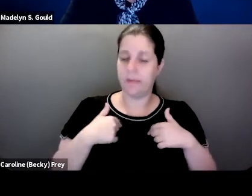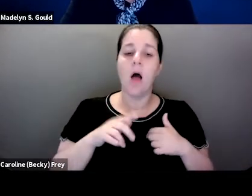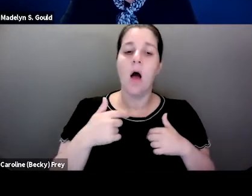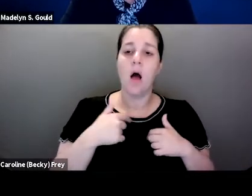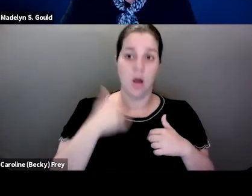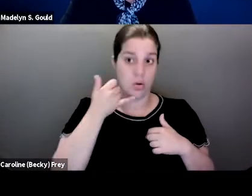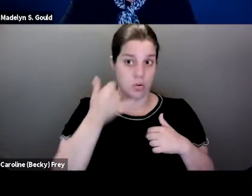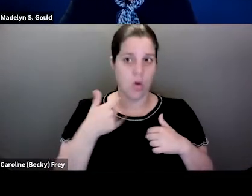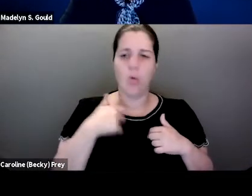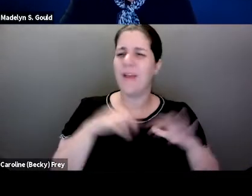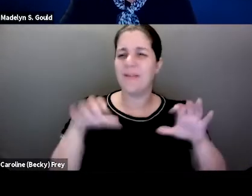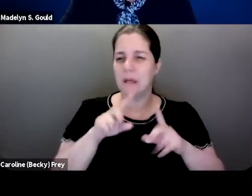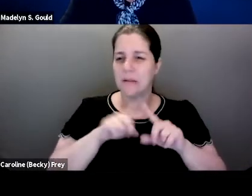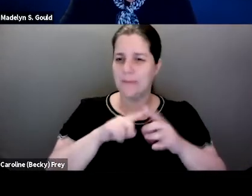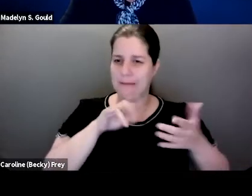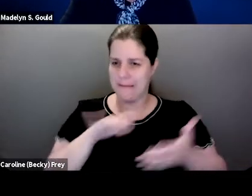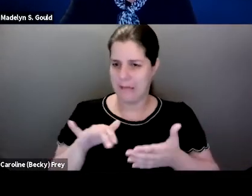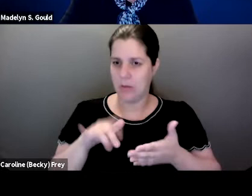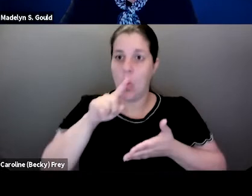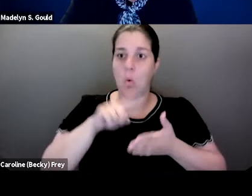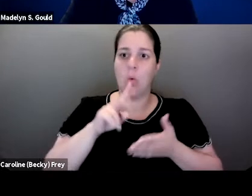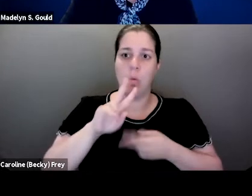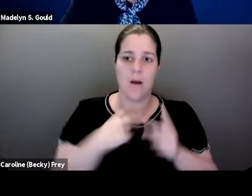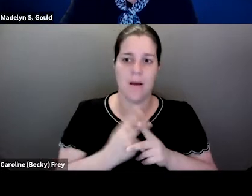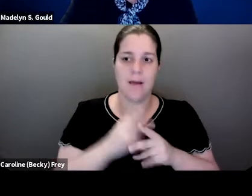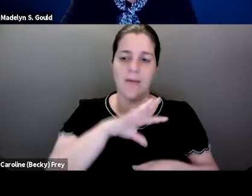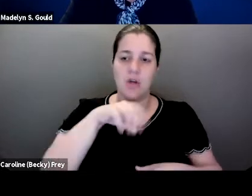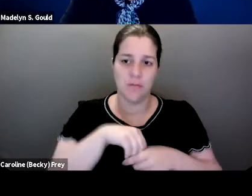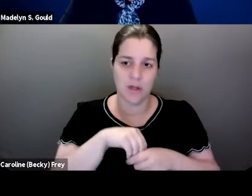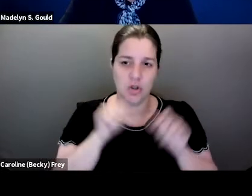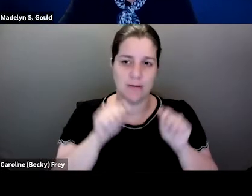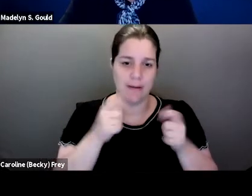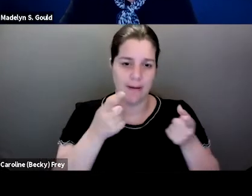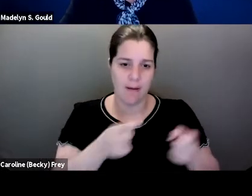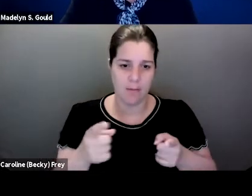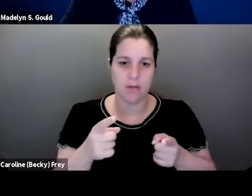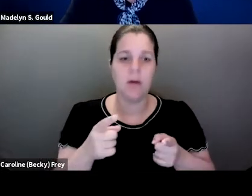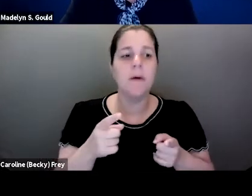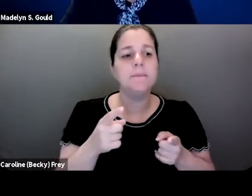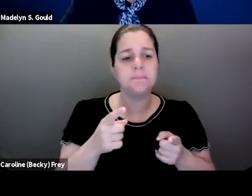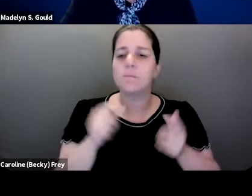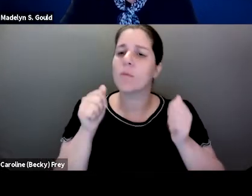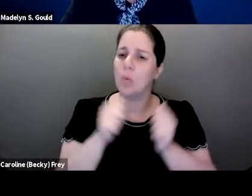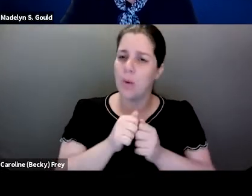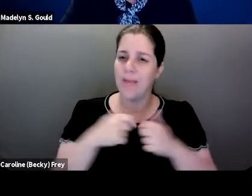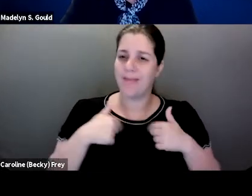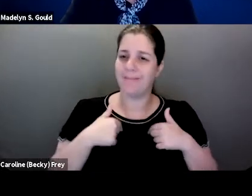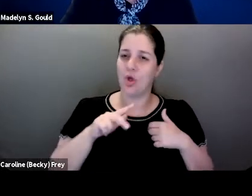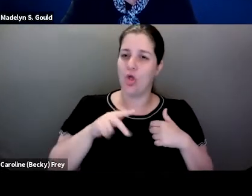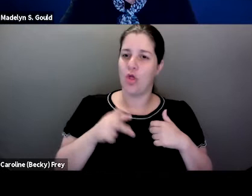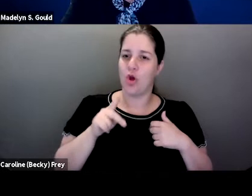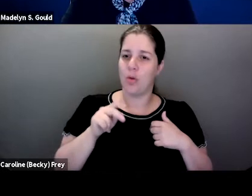what types of interventions can be carried out with third-party callers